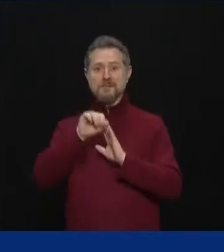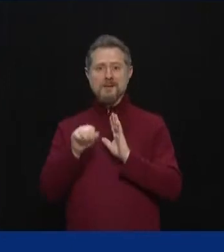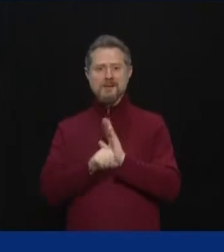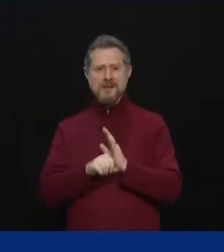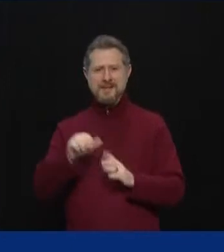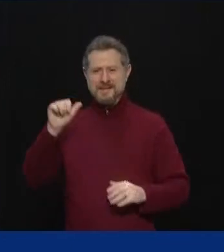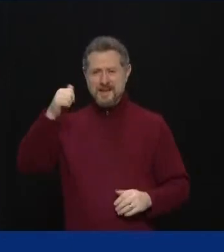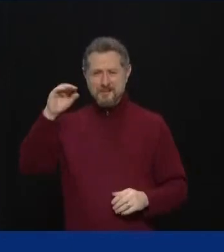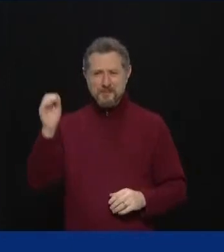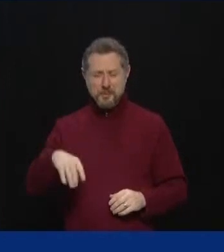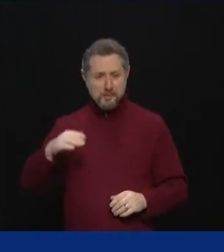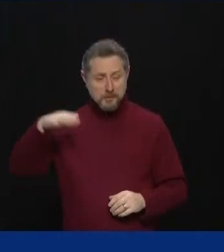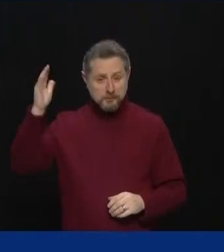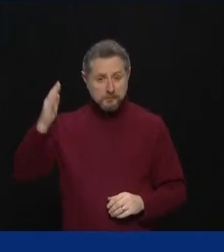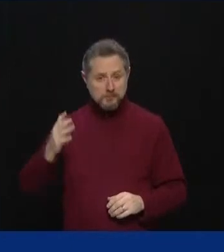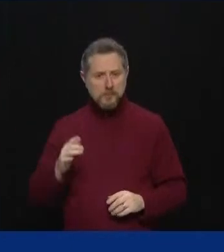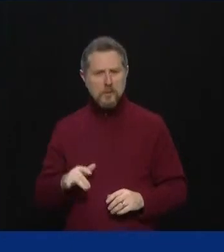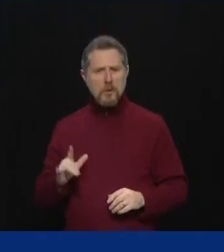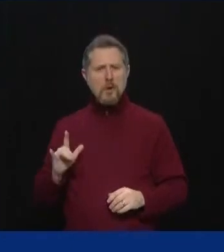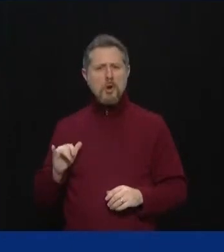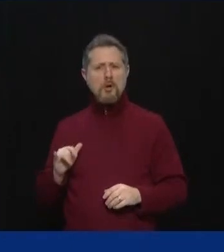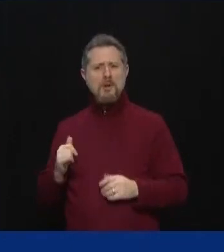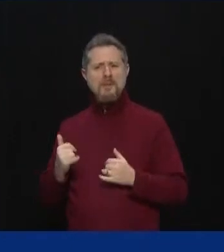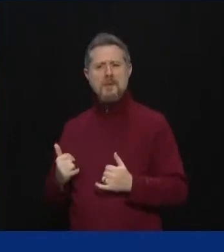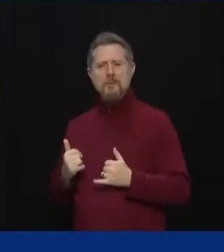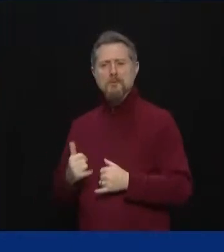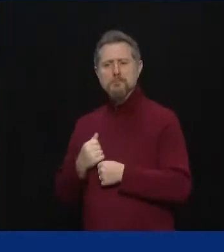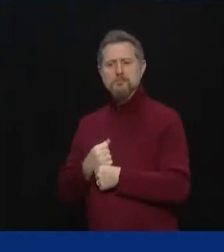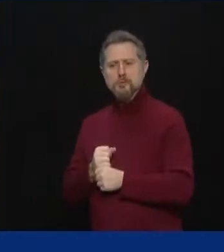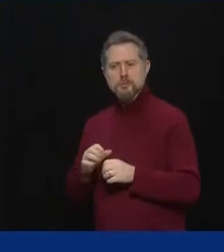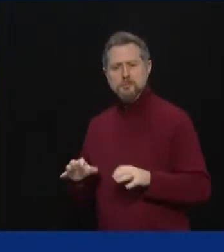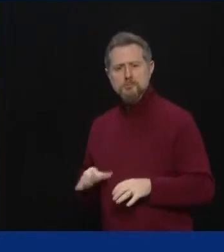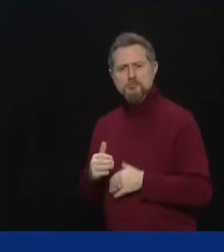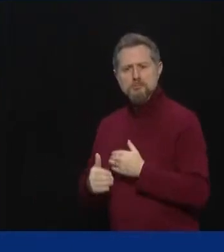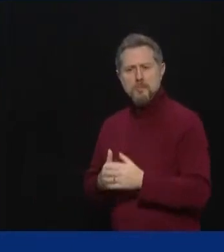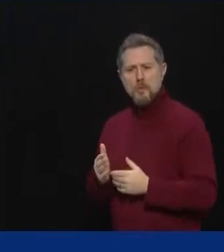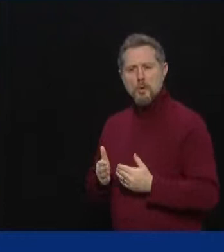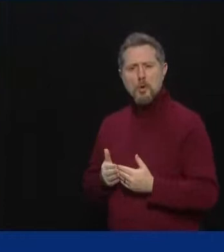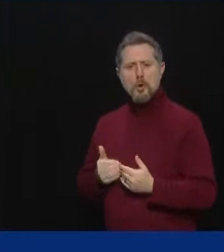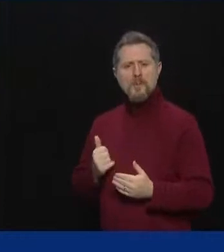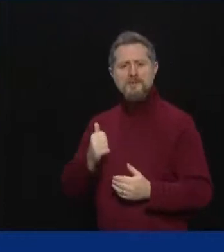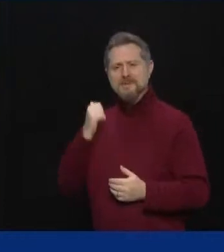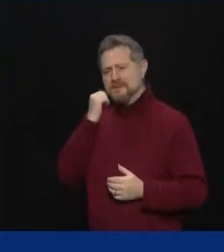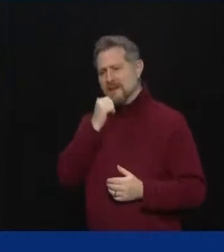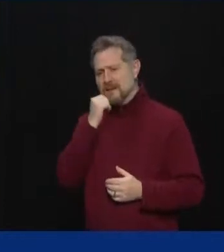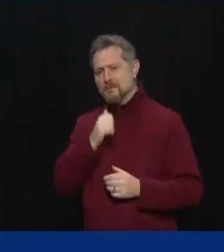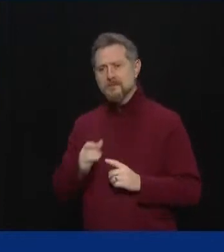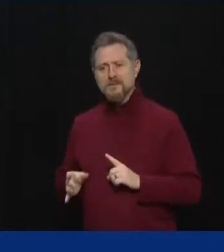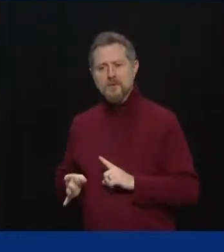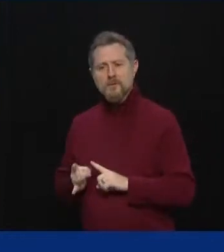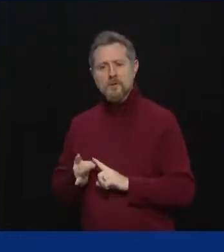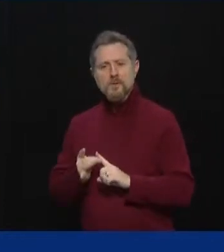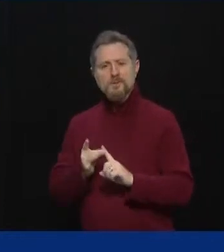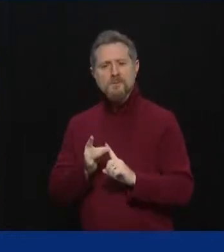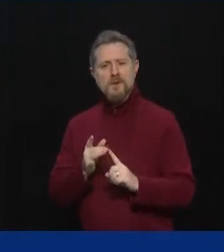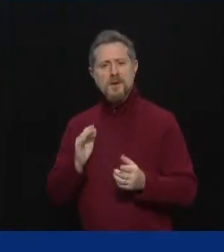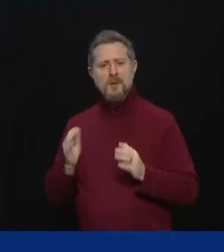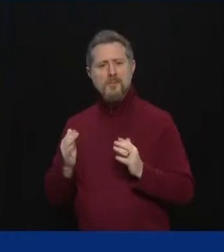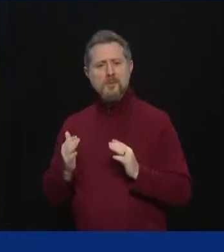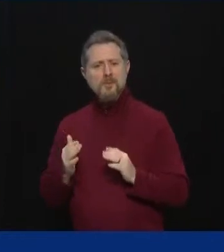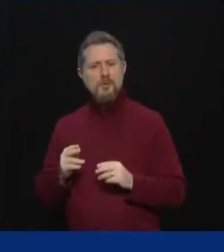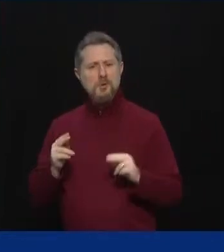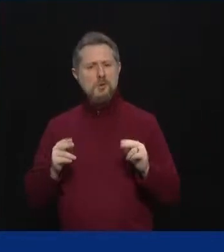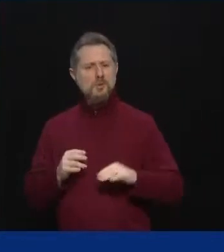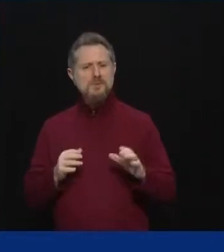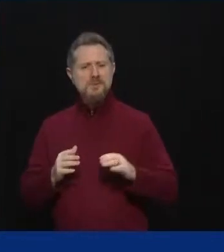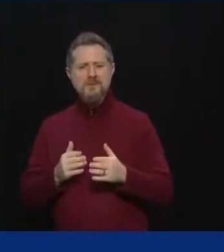10%. Long Island is now producing almost as many daily cases of COVID-19 as New York City, even though the